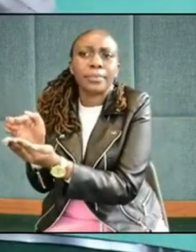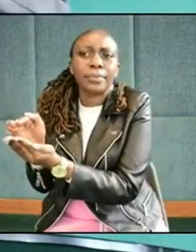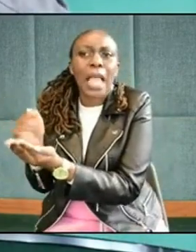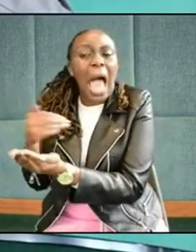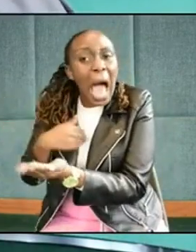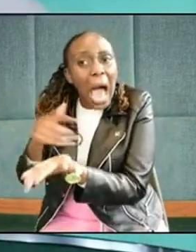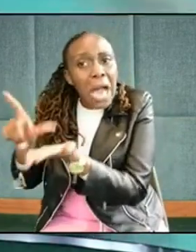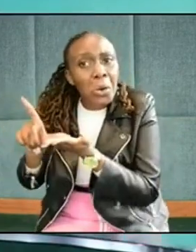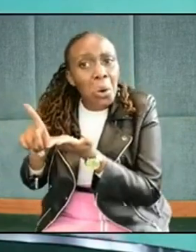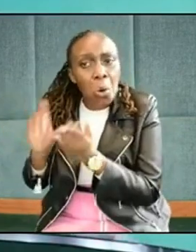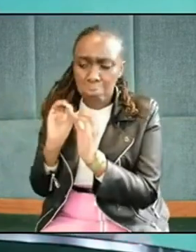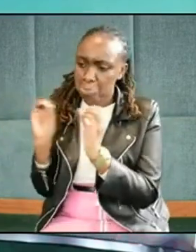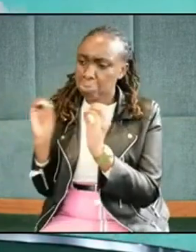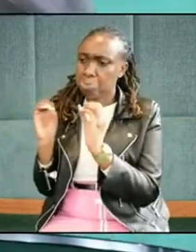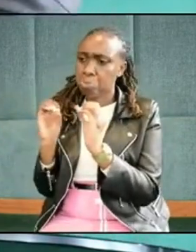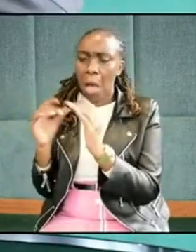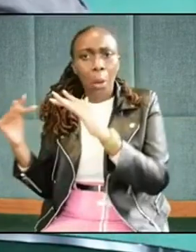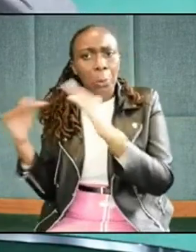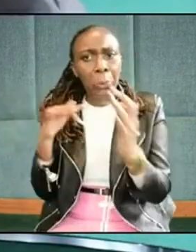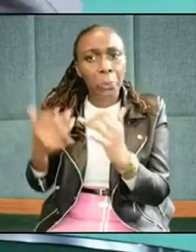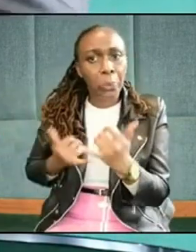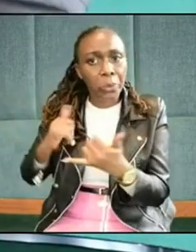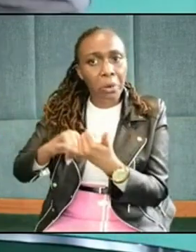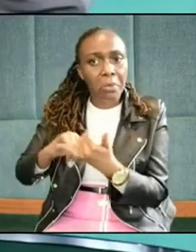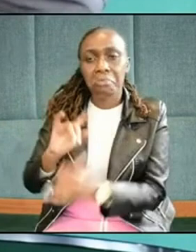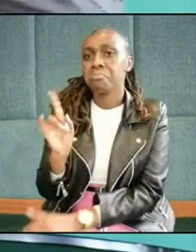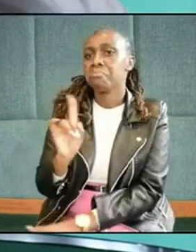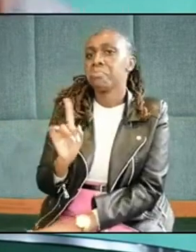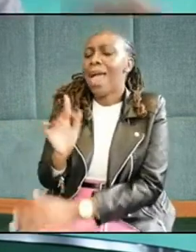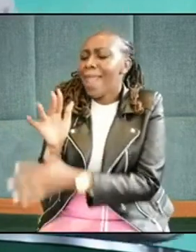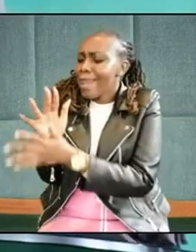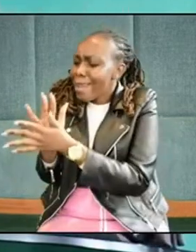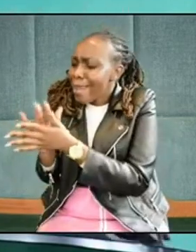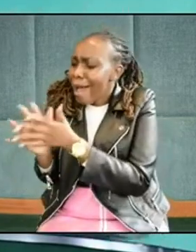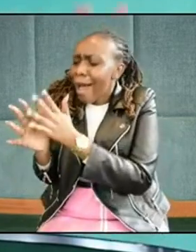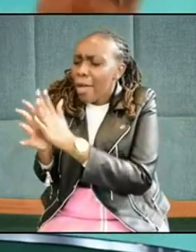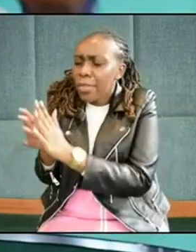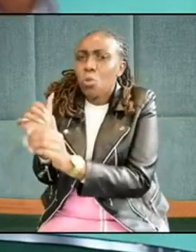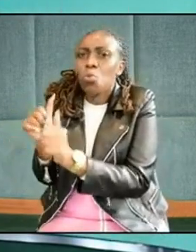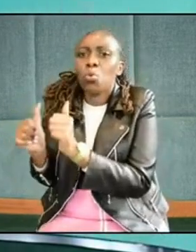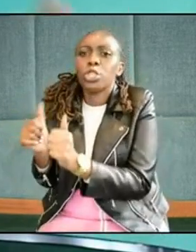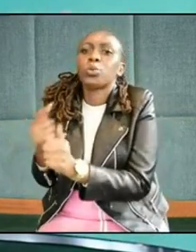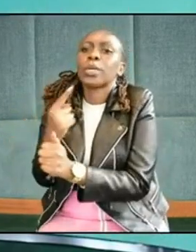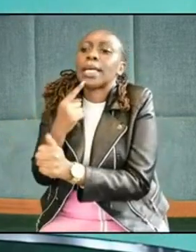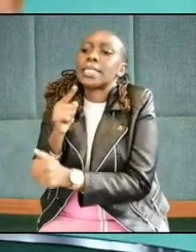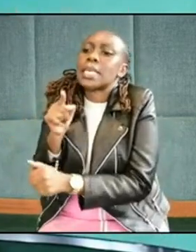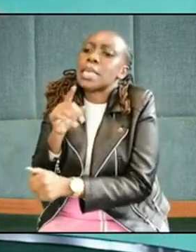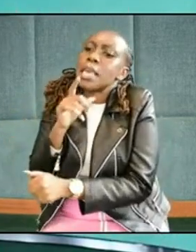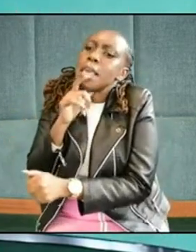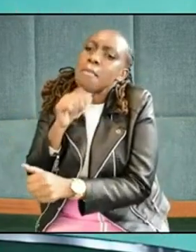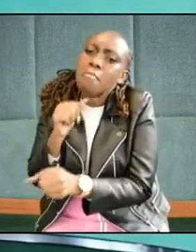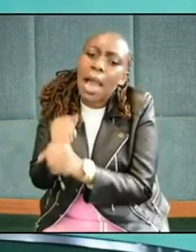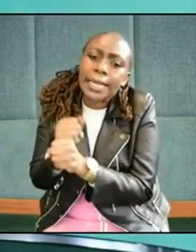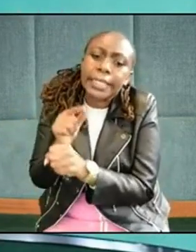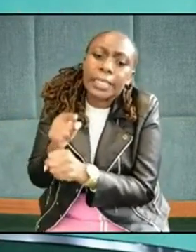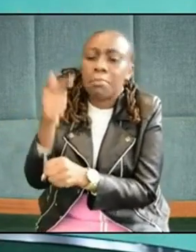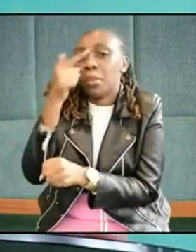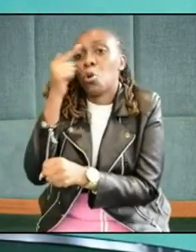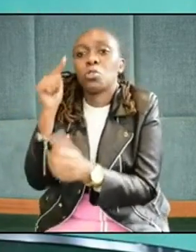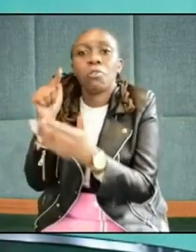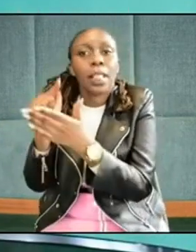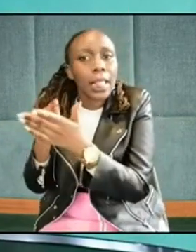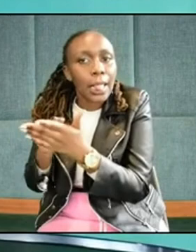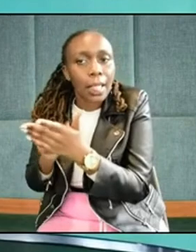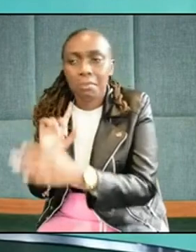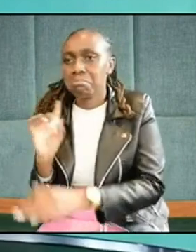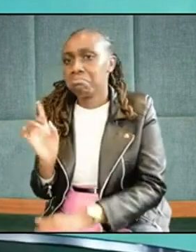He didn't quarrel with his wife. Nothing wrong, really, that we can detect that we say he did. That probably cost him to